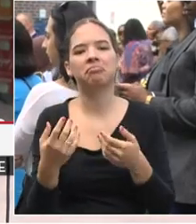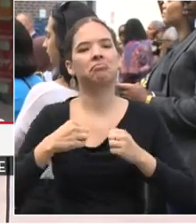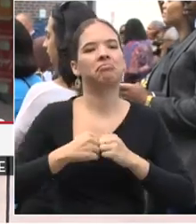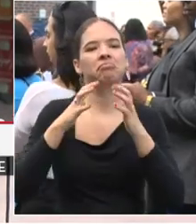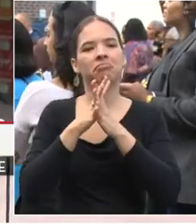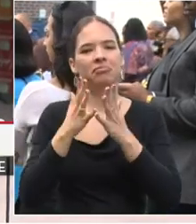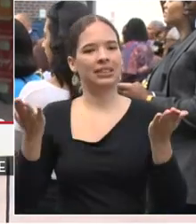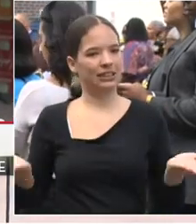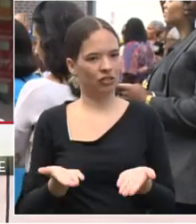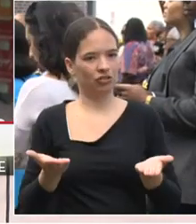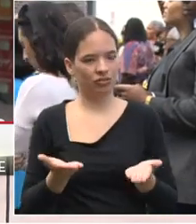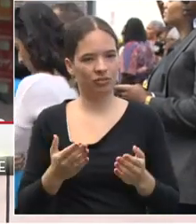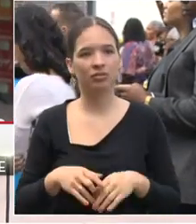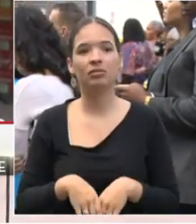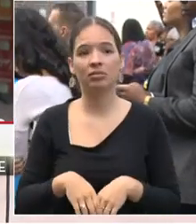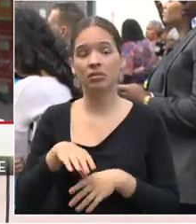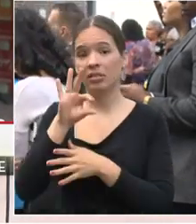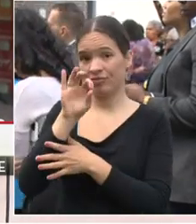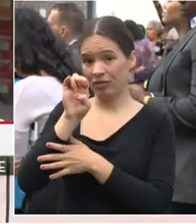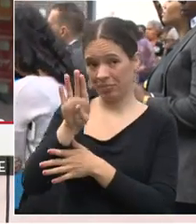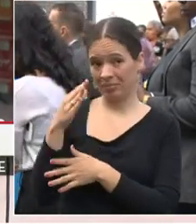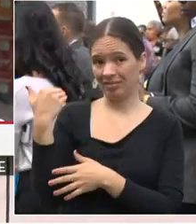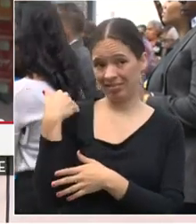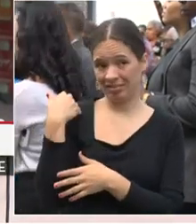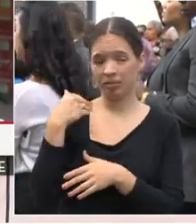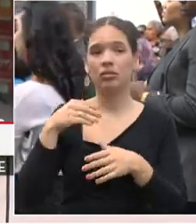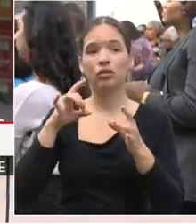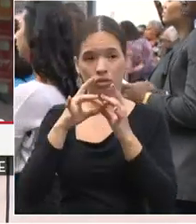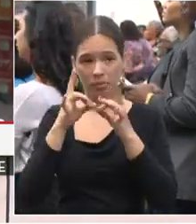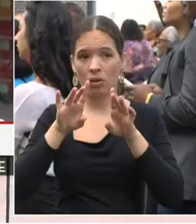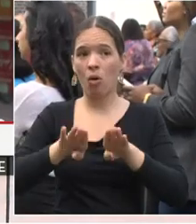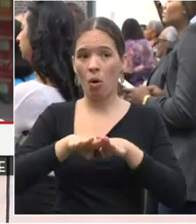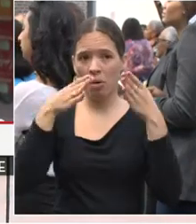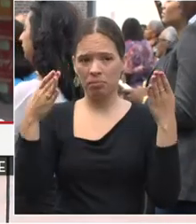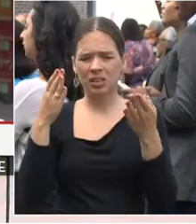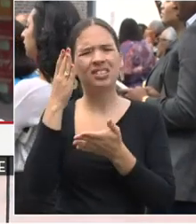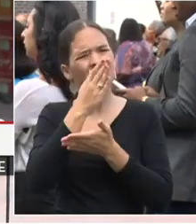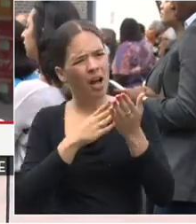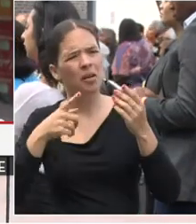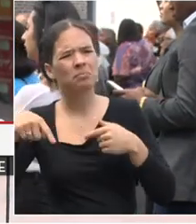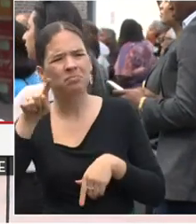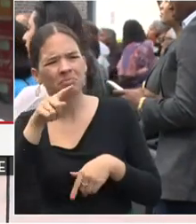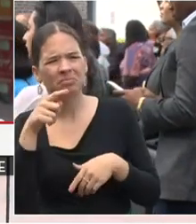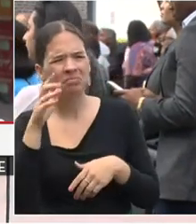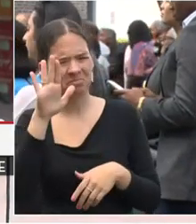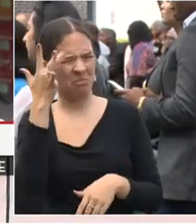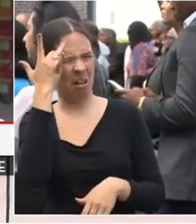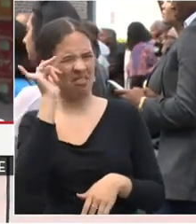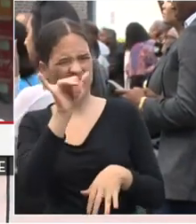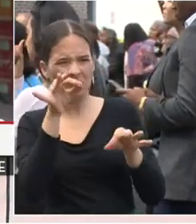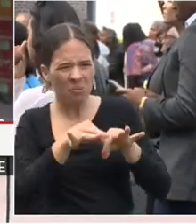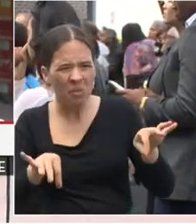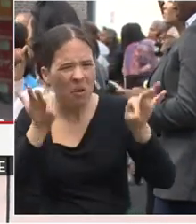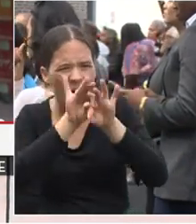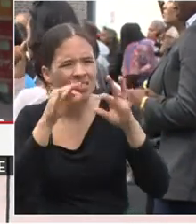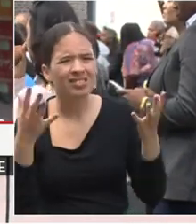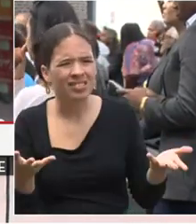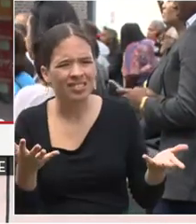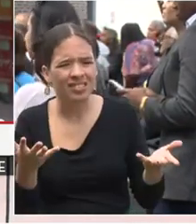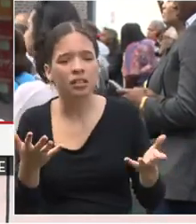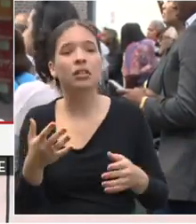people wondered why that was a big deal. But this is what I know. When we're able to